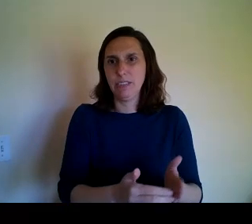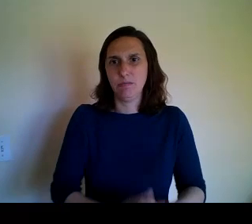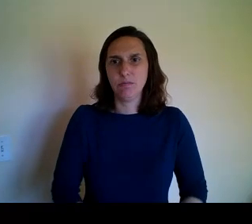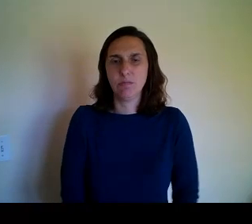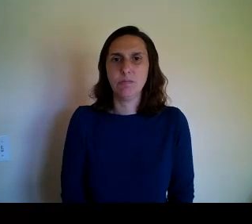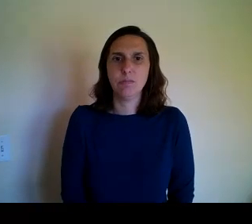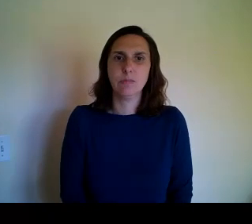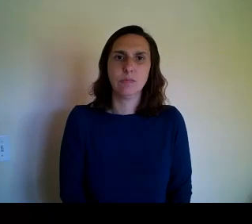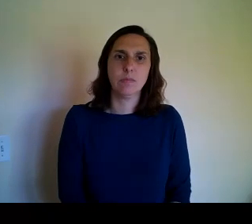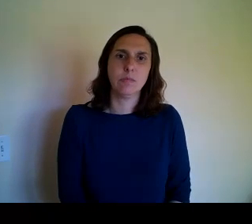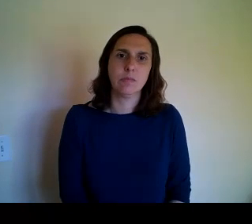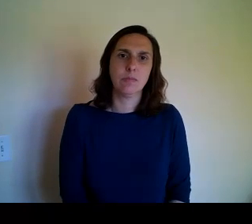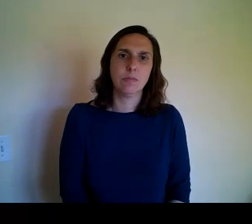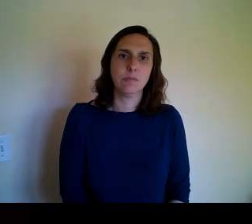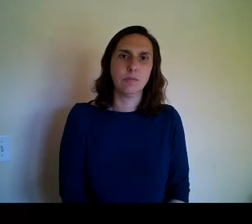log